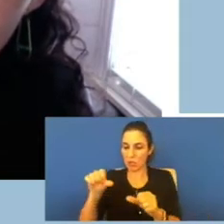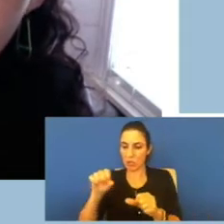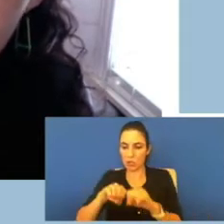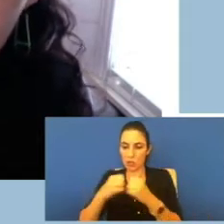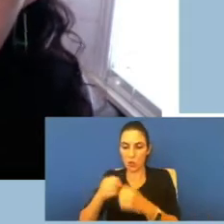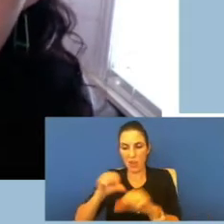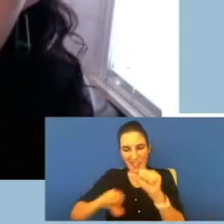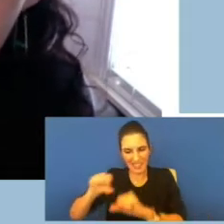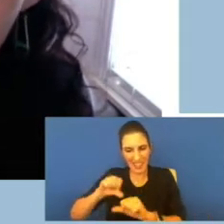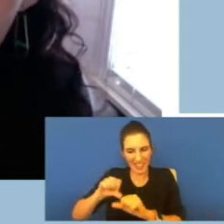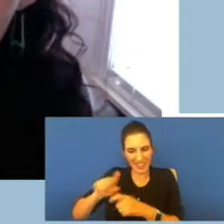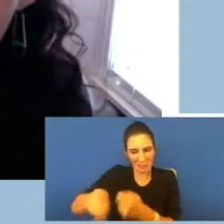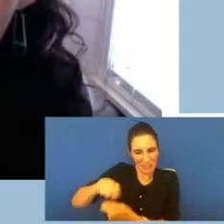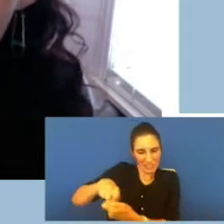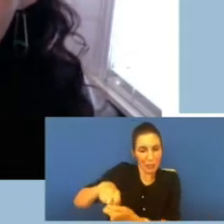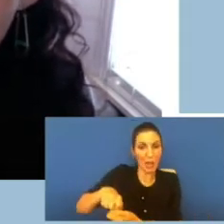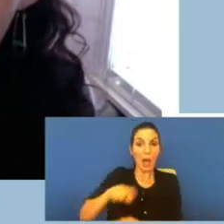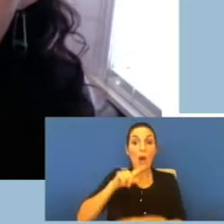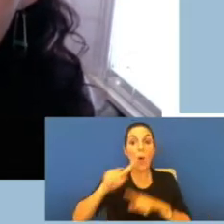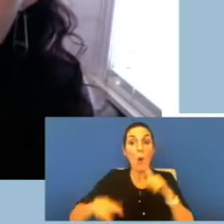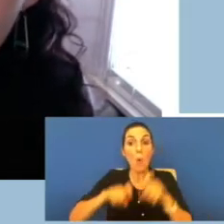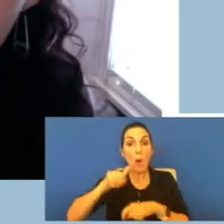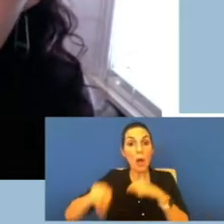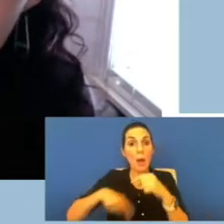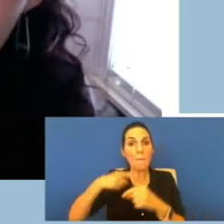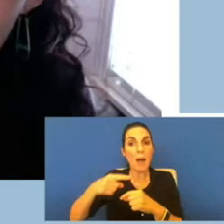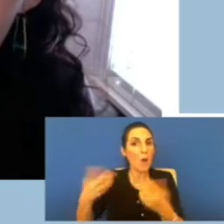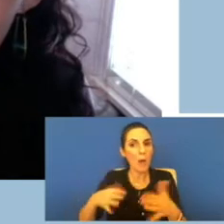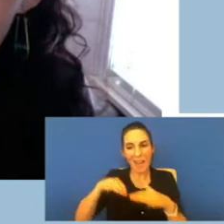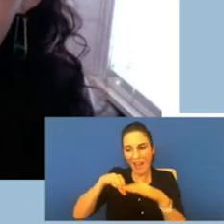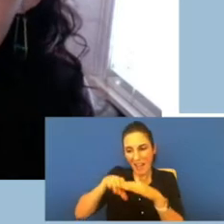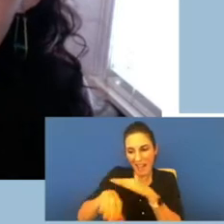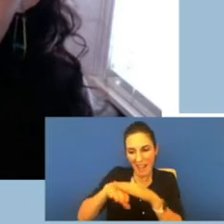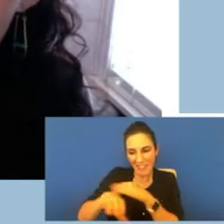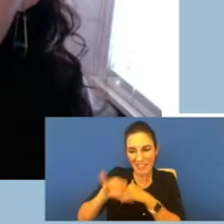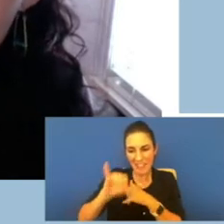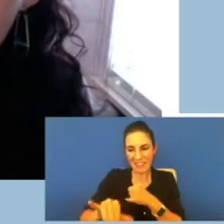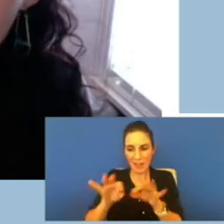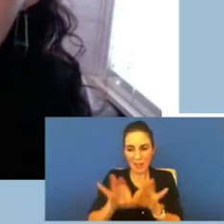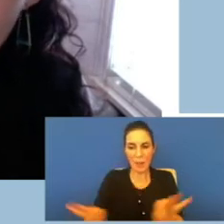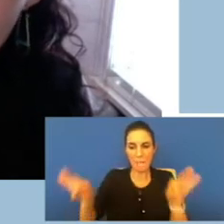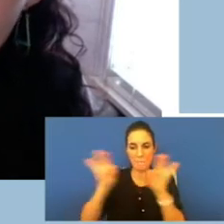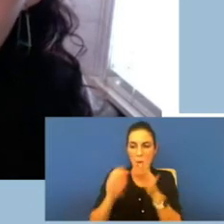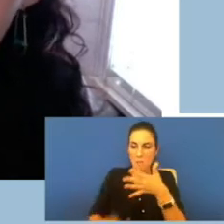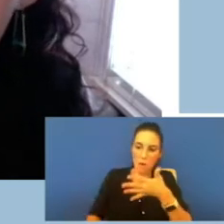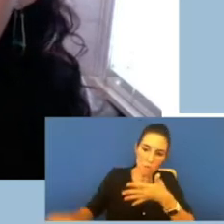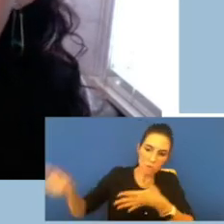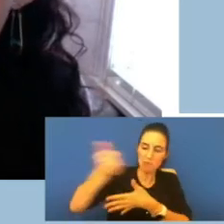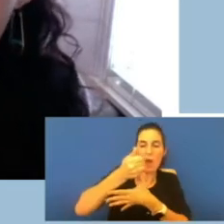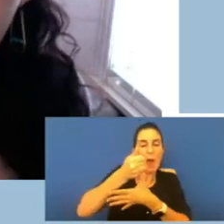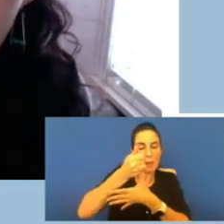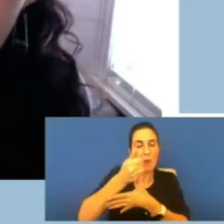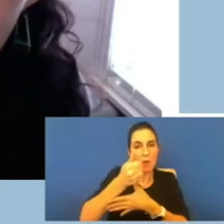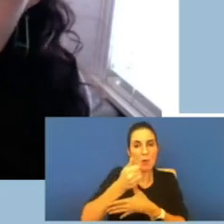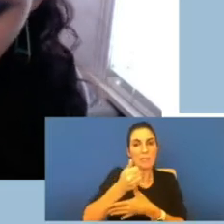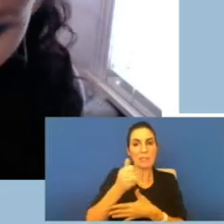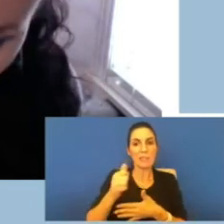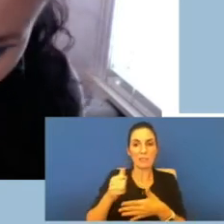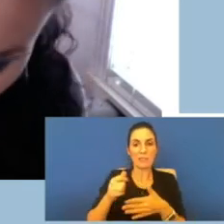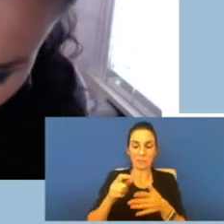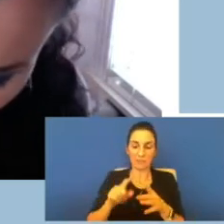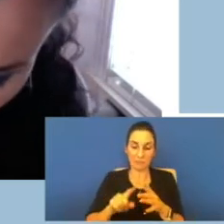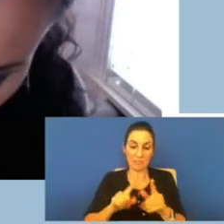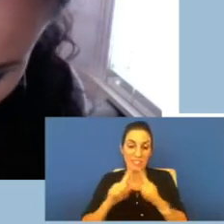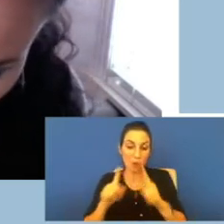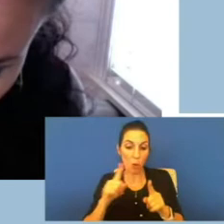about access as the primary discourse of racial equity and justice became central to